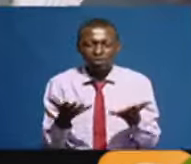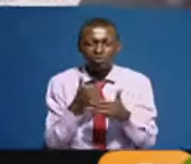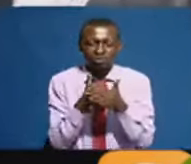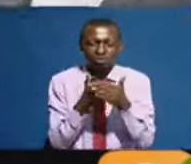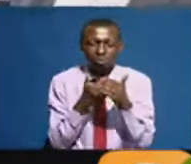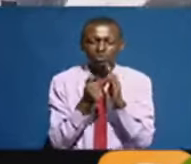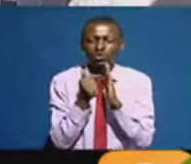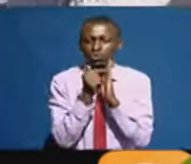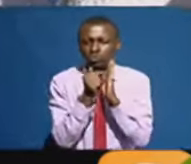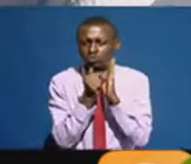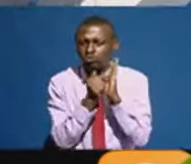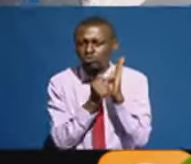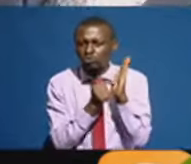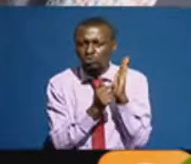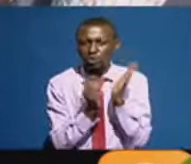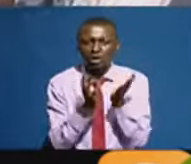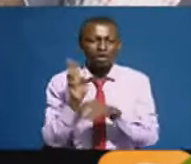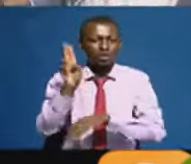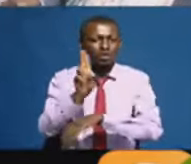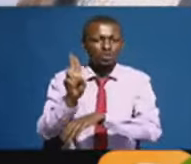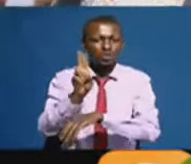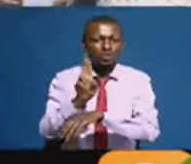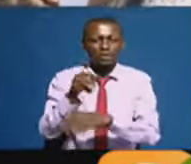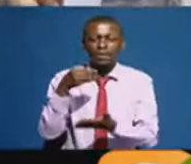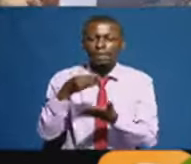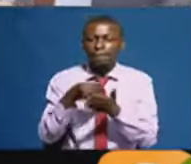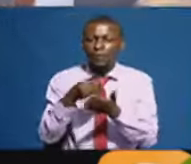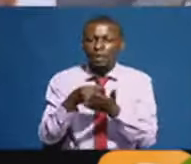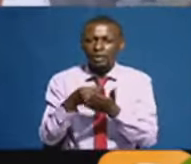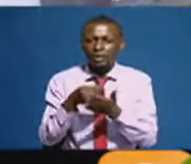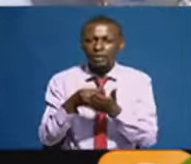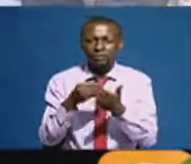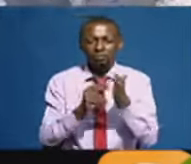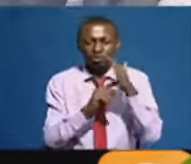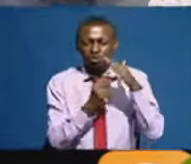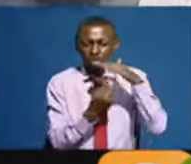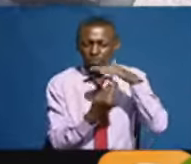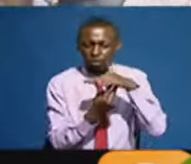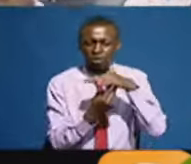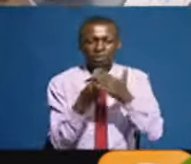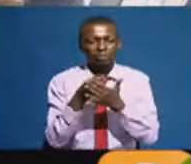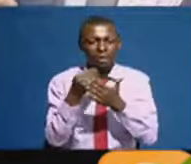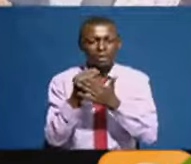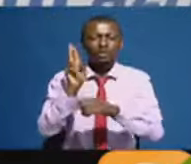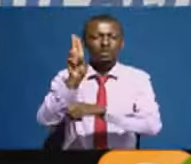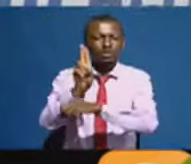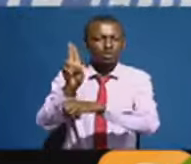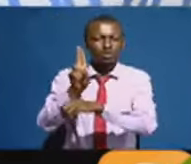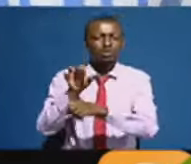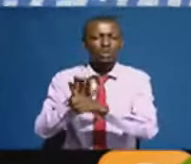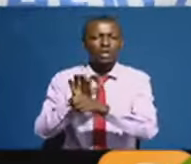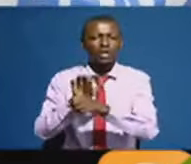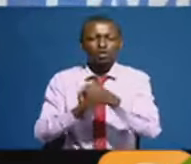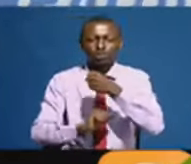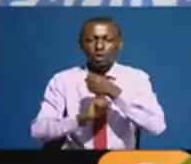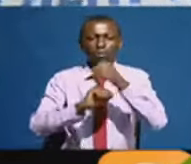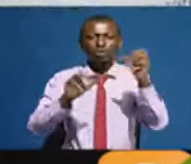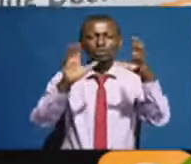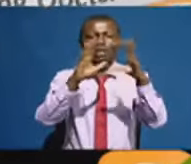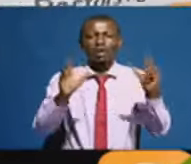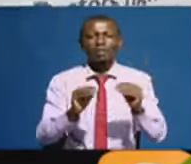how they're spending money that maybe is not accounted for, they're spending too much on this and that. There are supplementary budgets that are